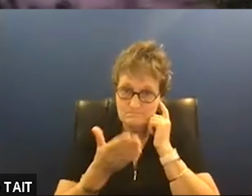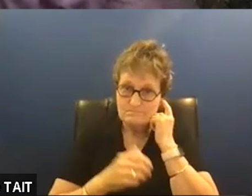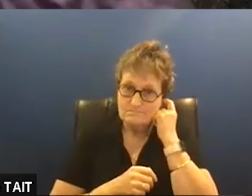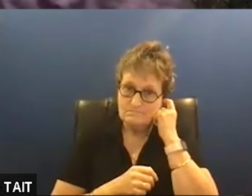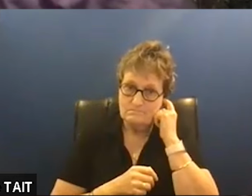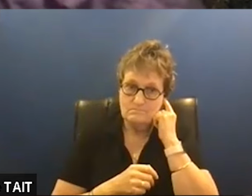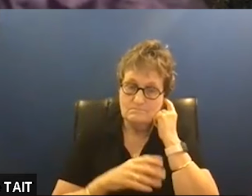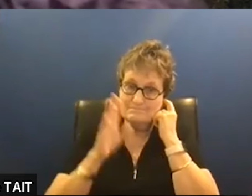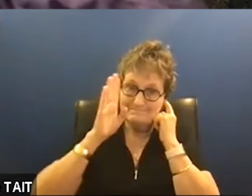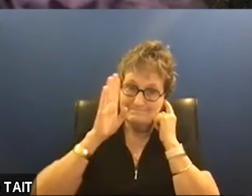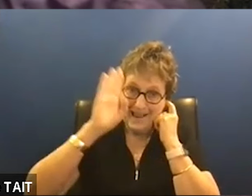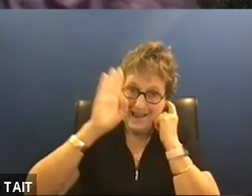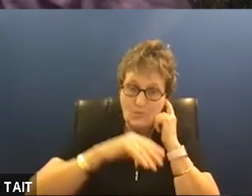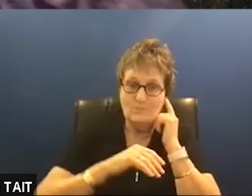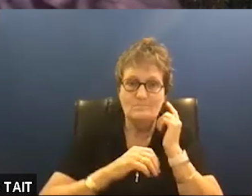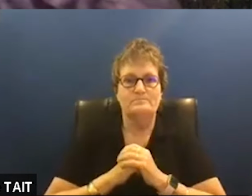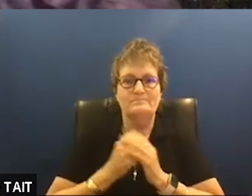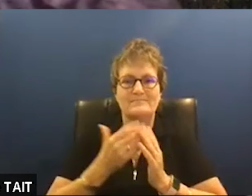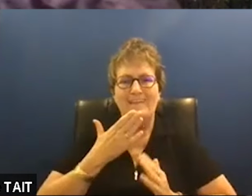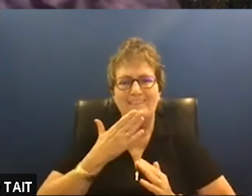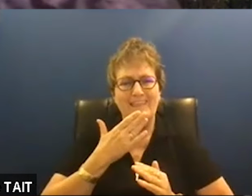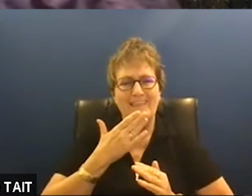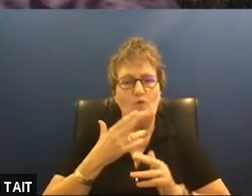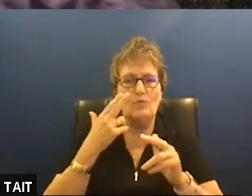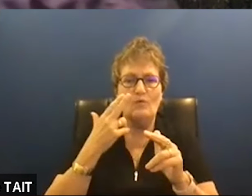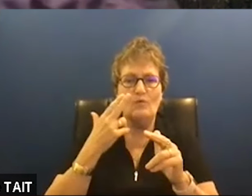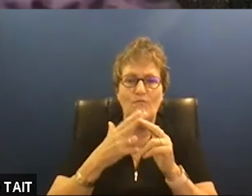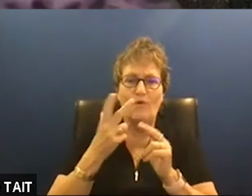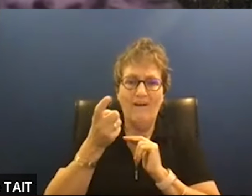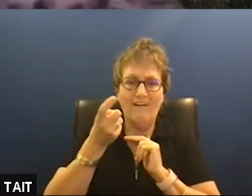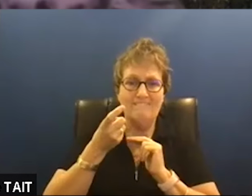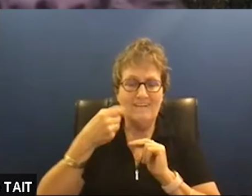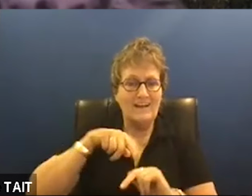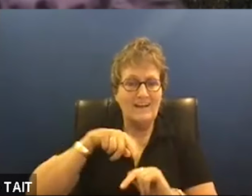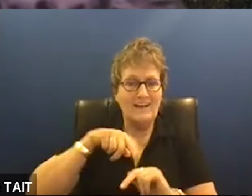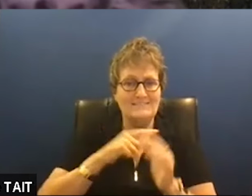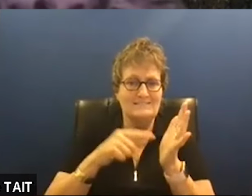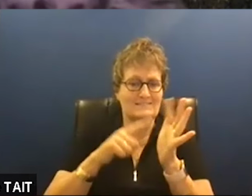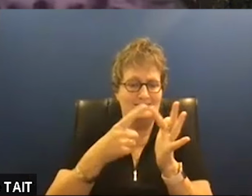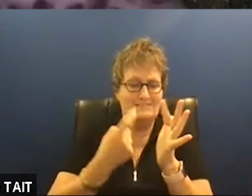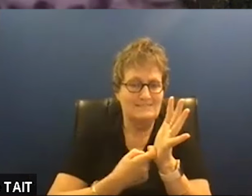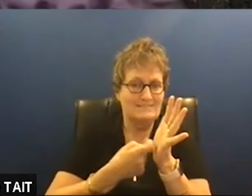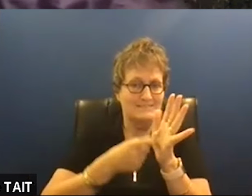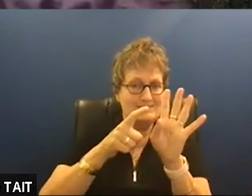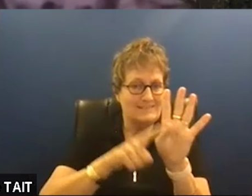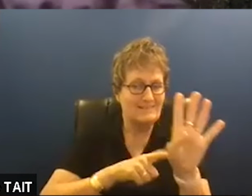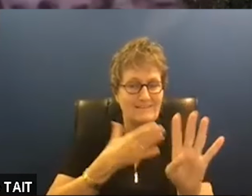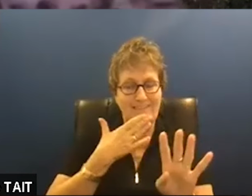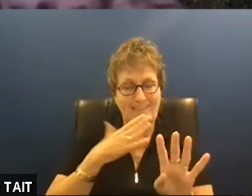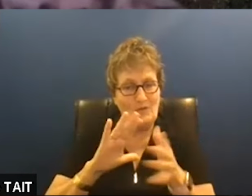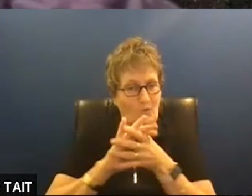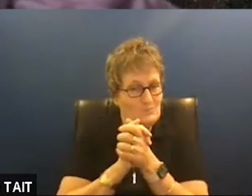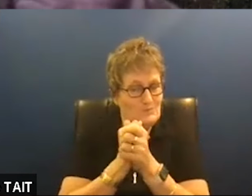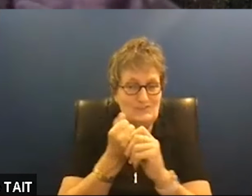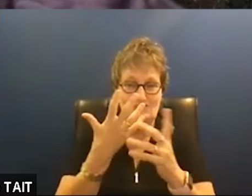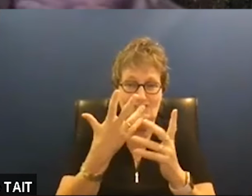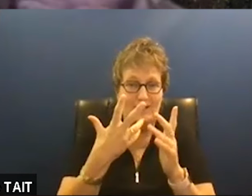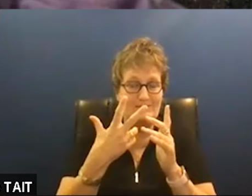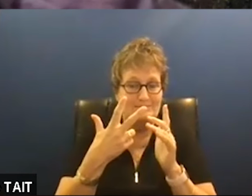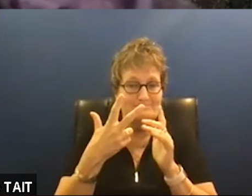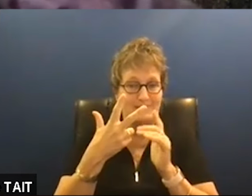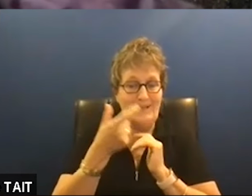hi everyone. Thank you very much for inviting us, Terry. Really appreciate it. I'm going to share my